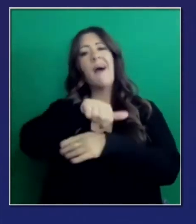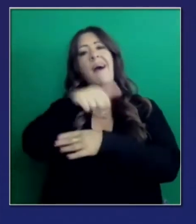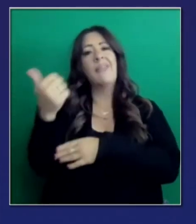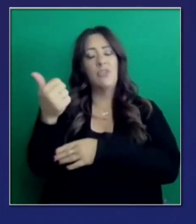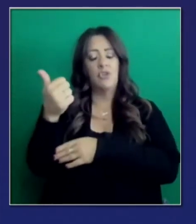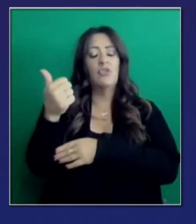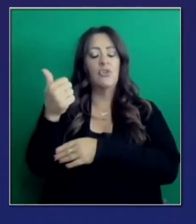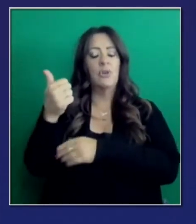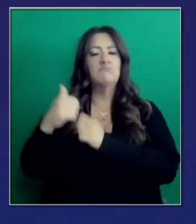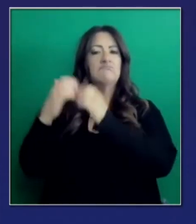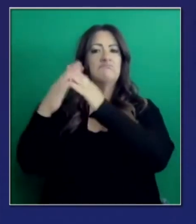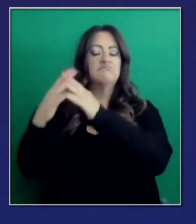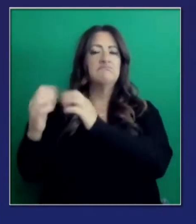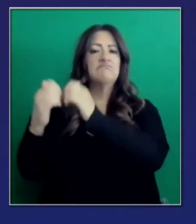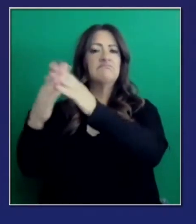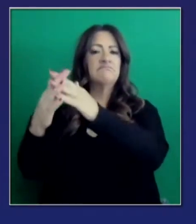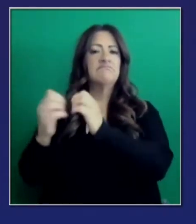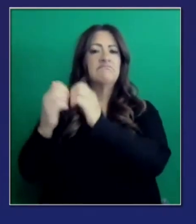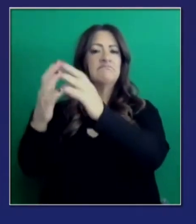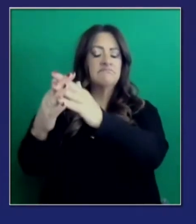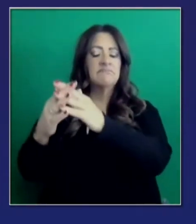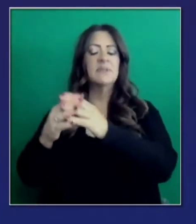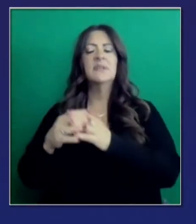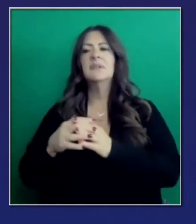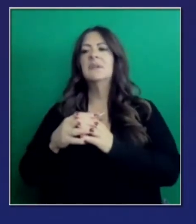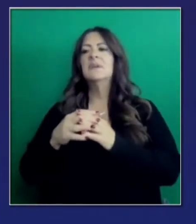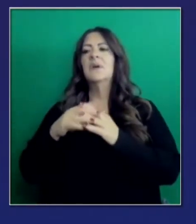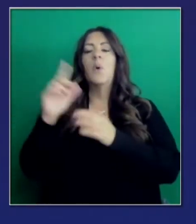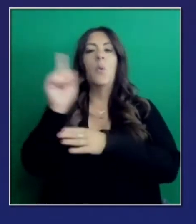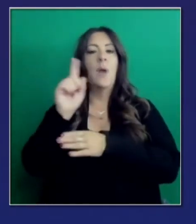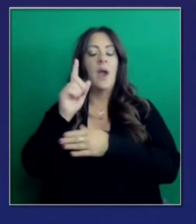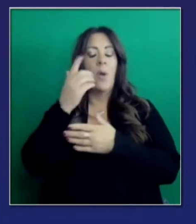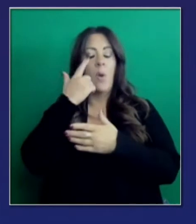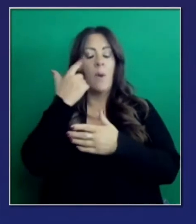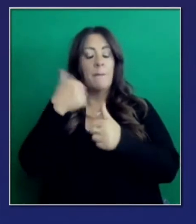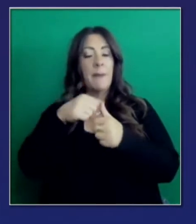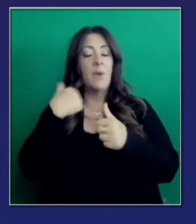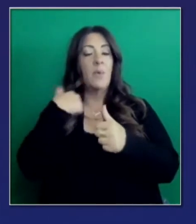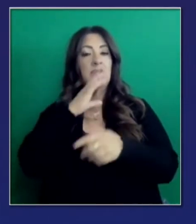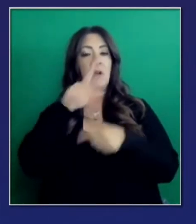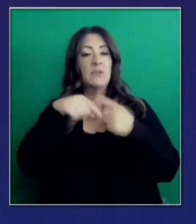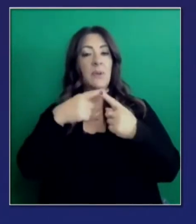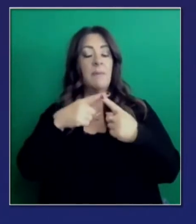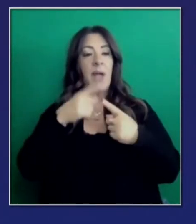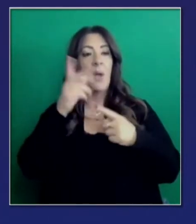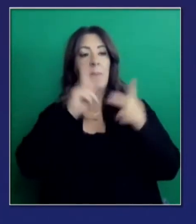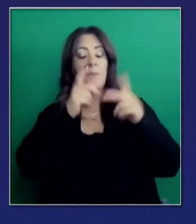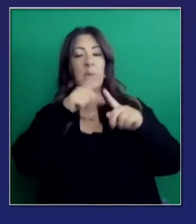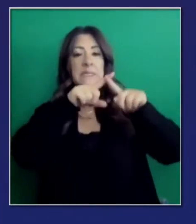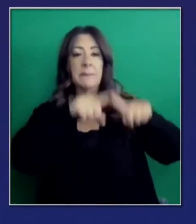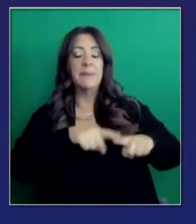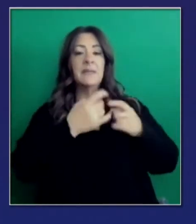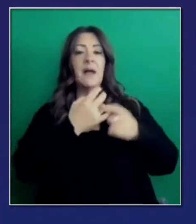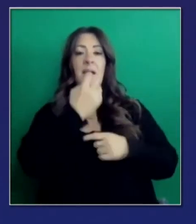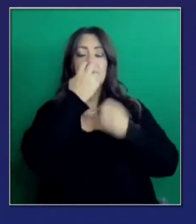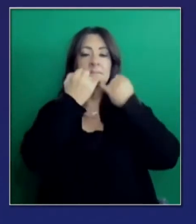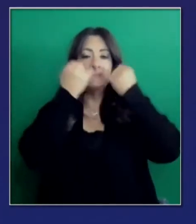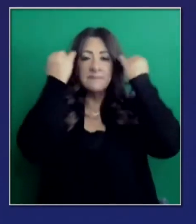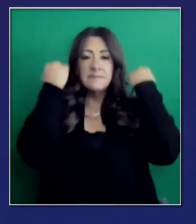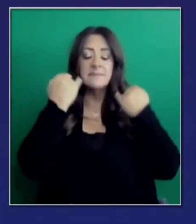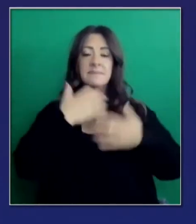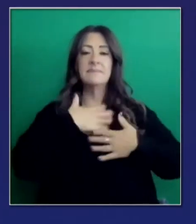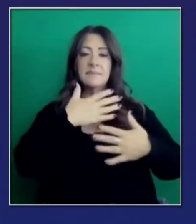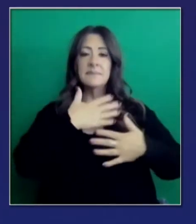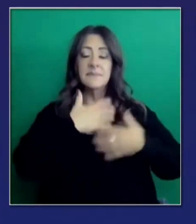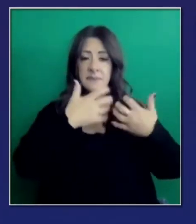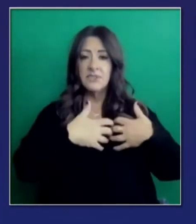more equipment, oxygen supply issue. We've talked about that in the last few weeks in our oxygen task force and some of the